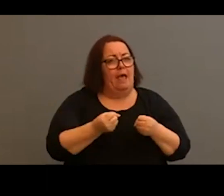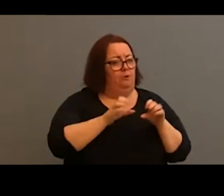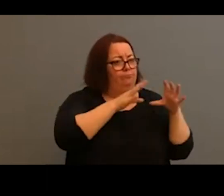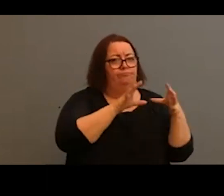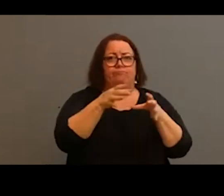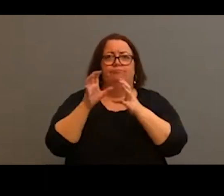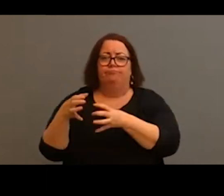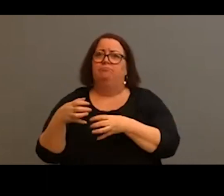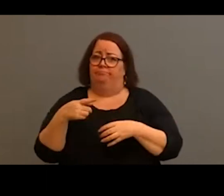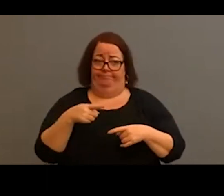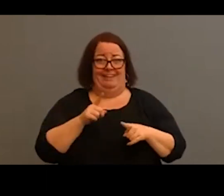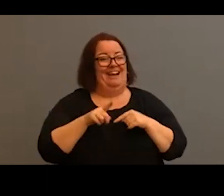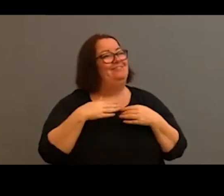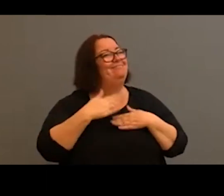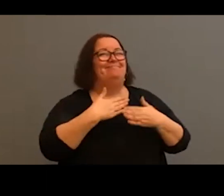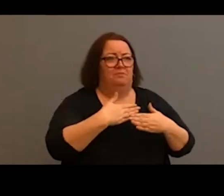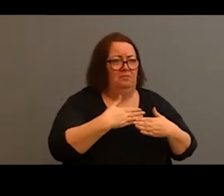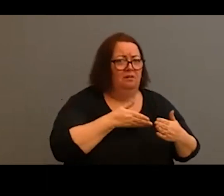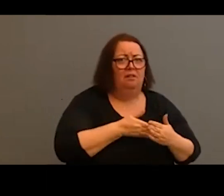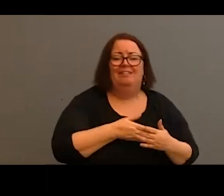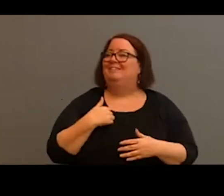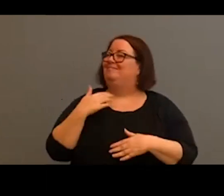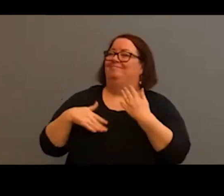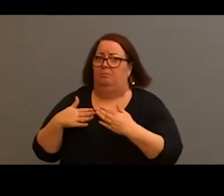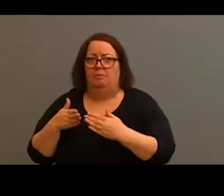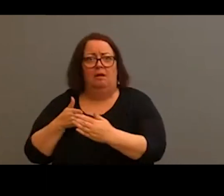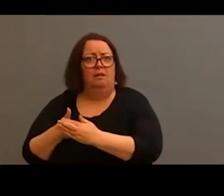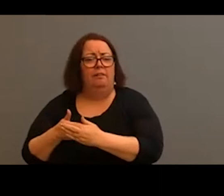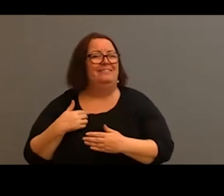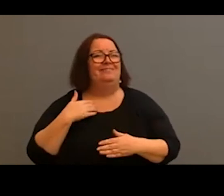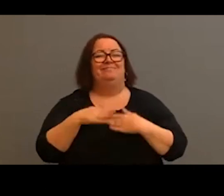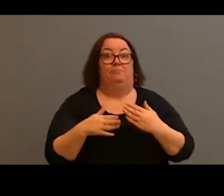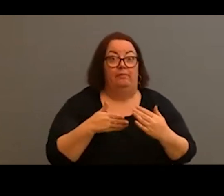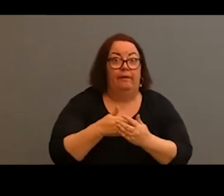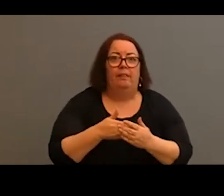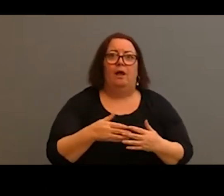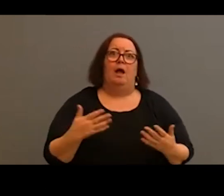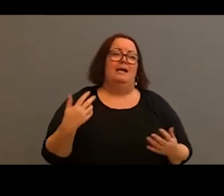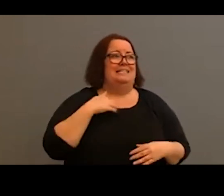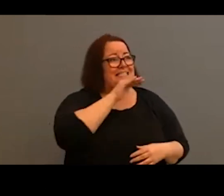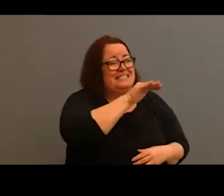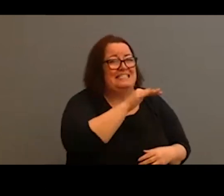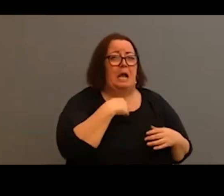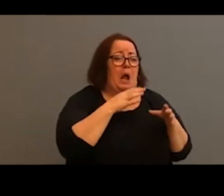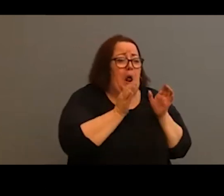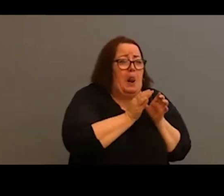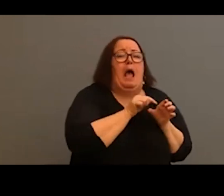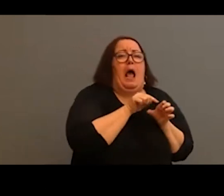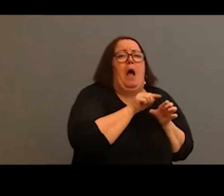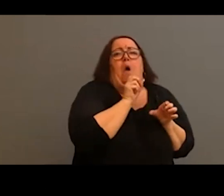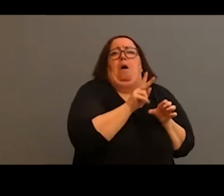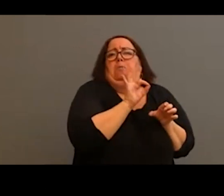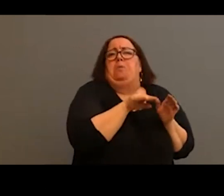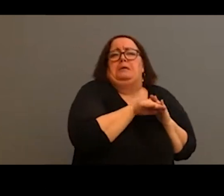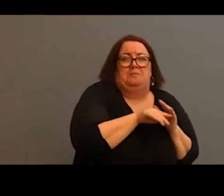employers, employees or students, but also in other aspects of their life, socially, in terms of what